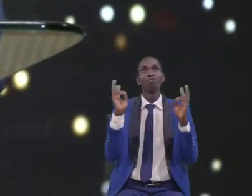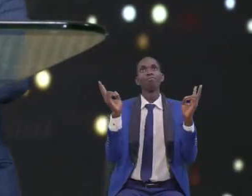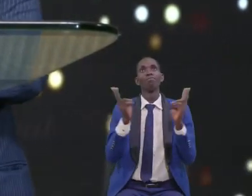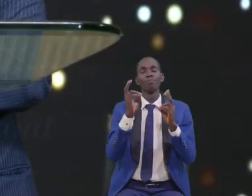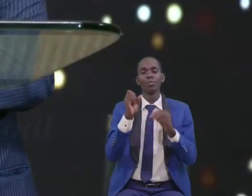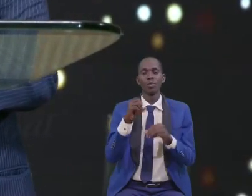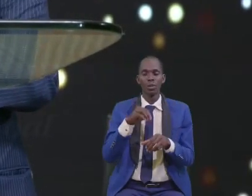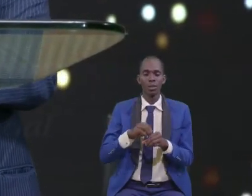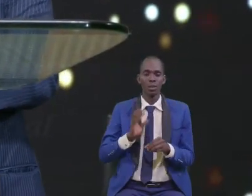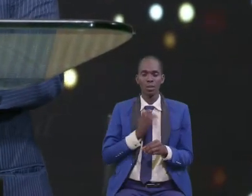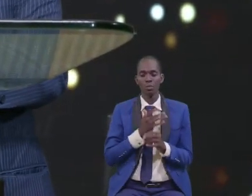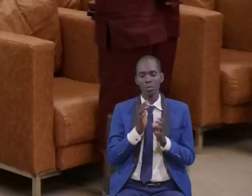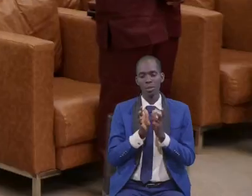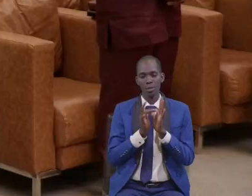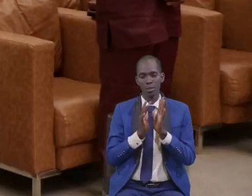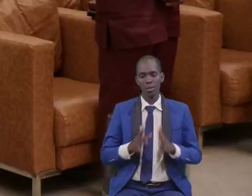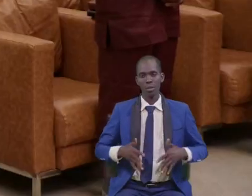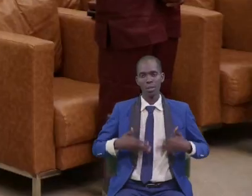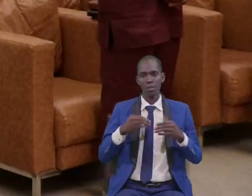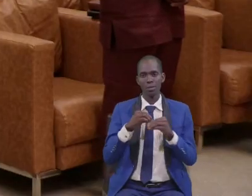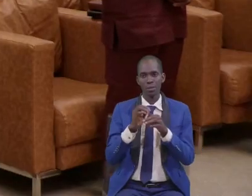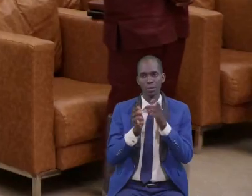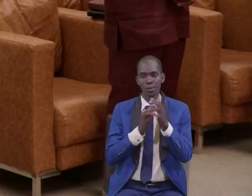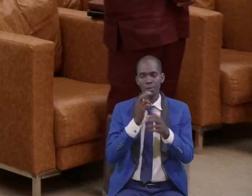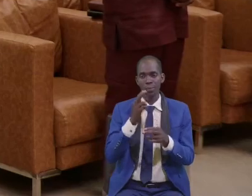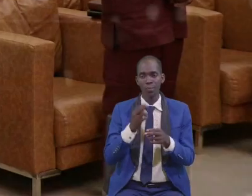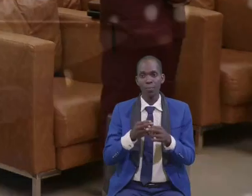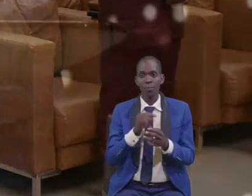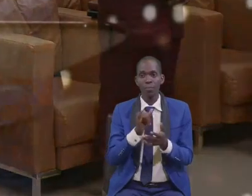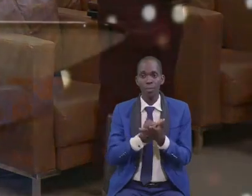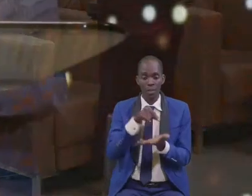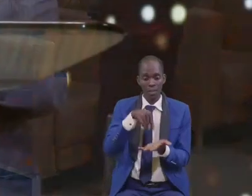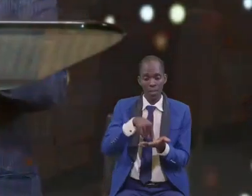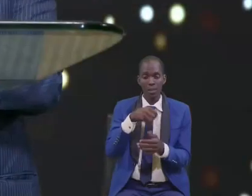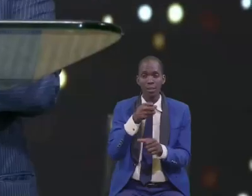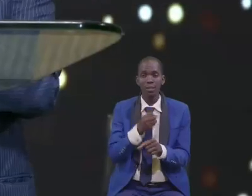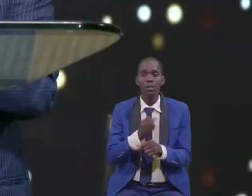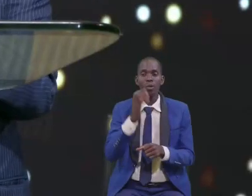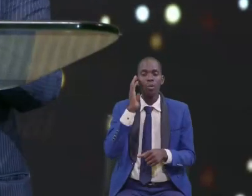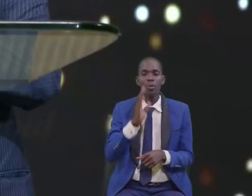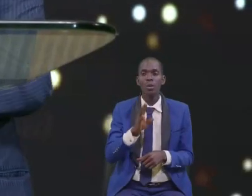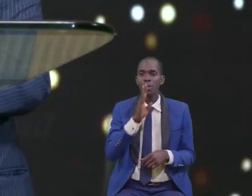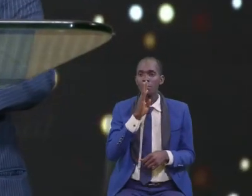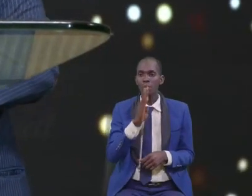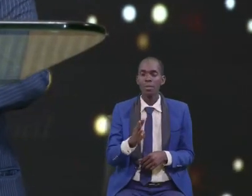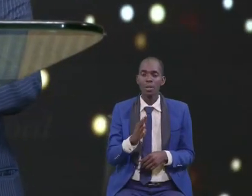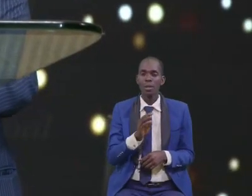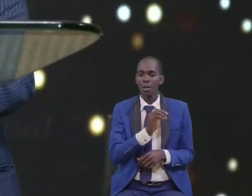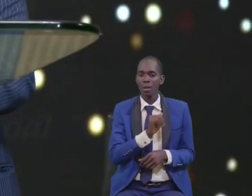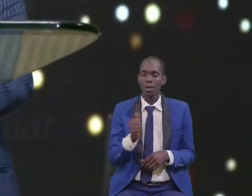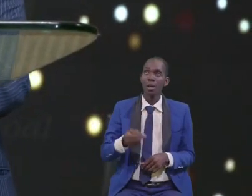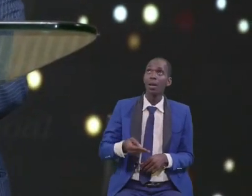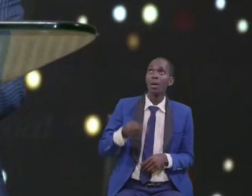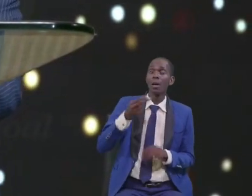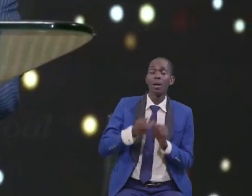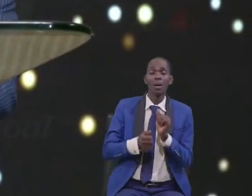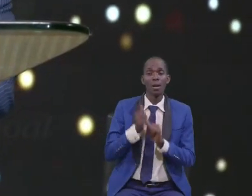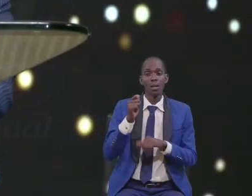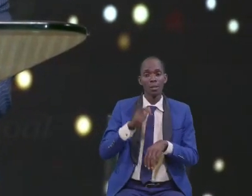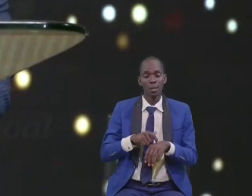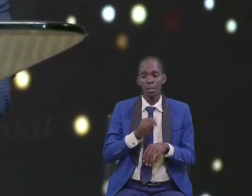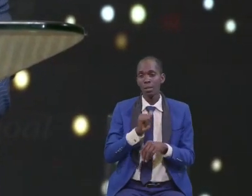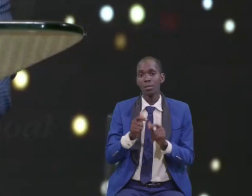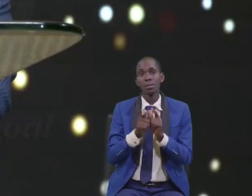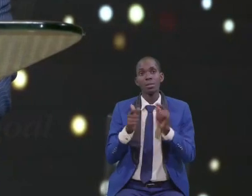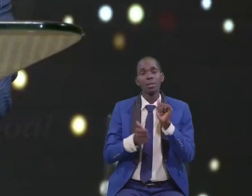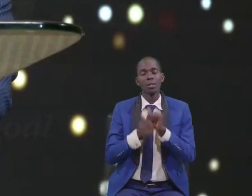lives in Jesus' name. That this year will be a higher time, a greater time